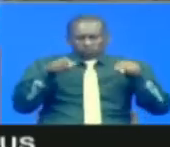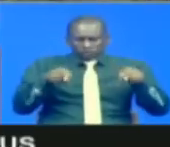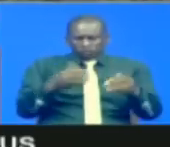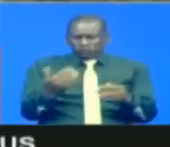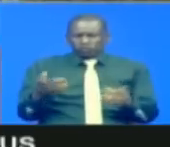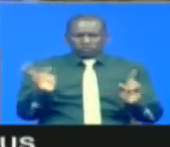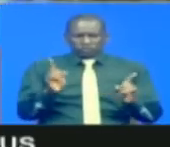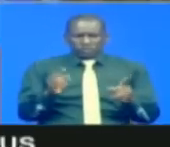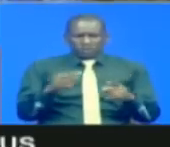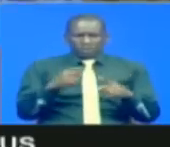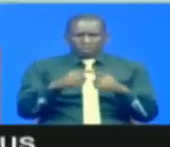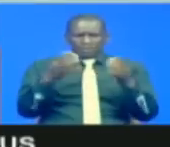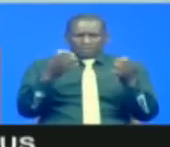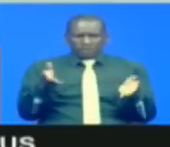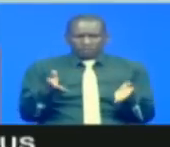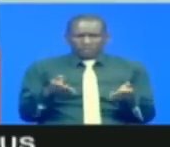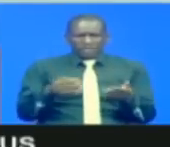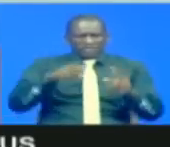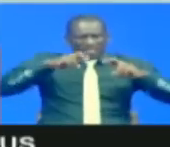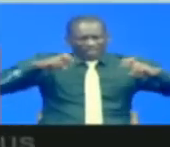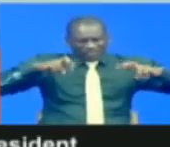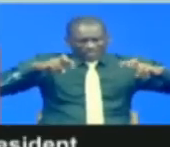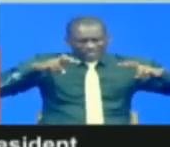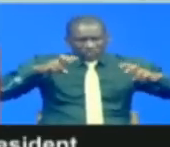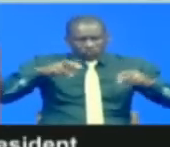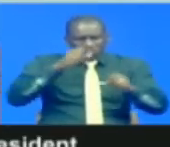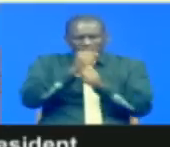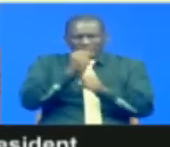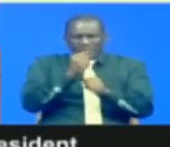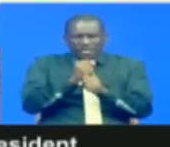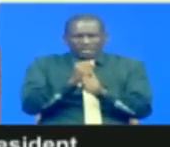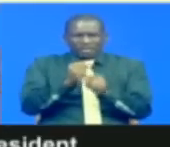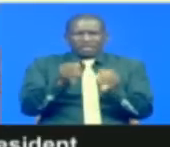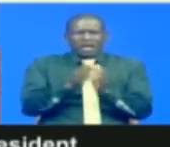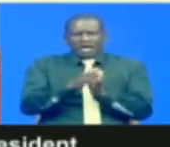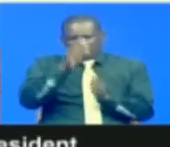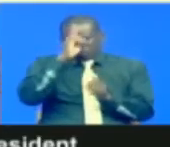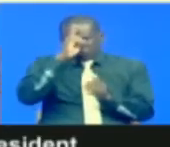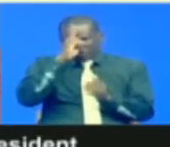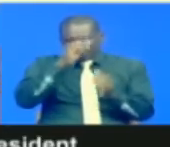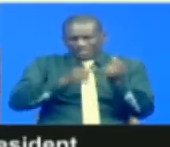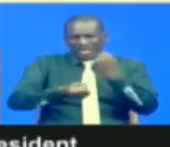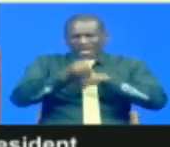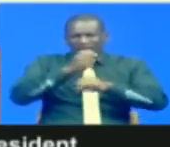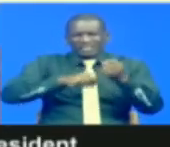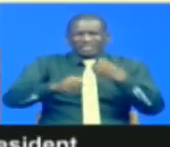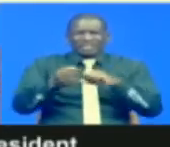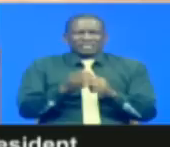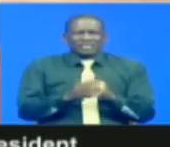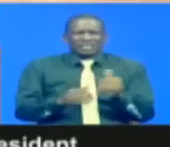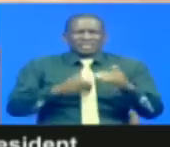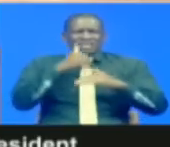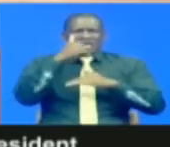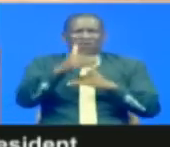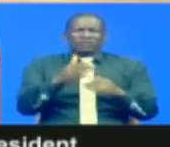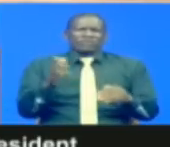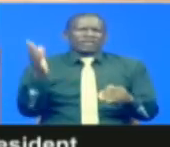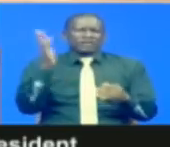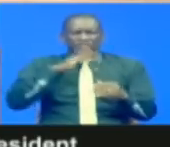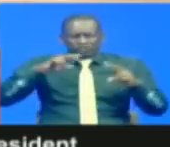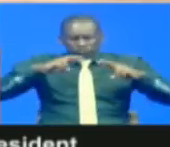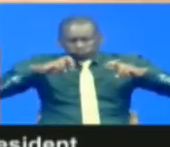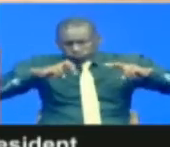But eventually, the investigations were carried out and police took action. After we were through with the examination by